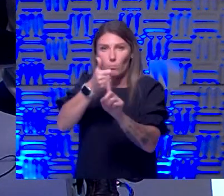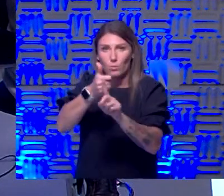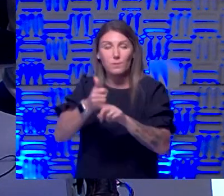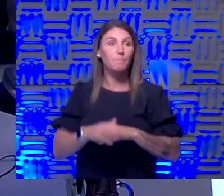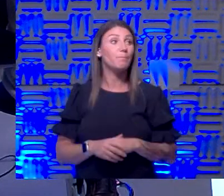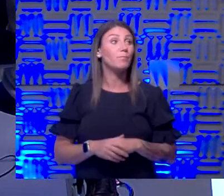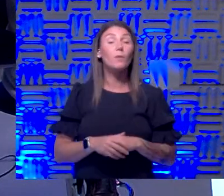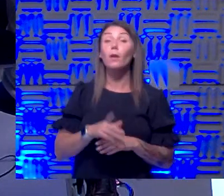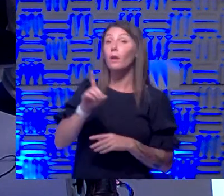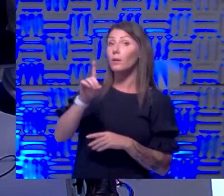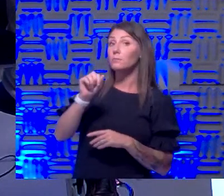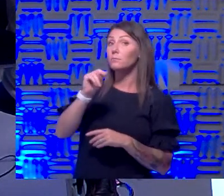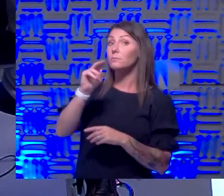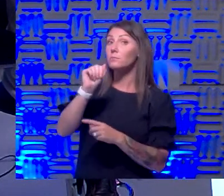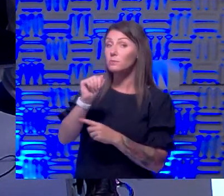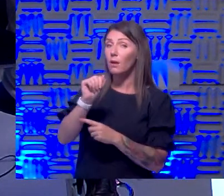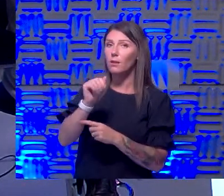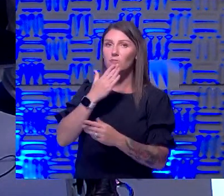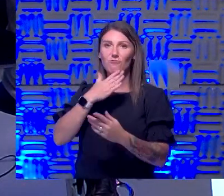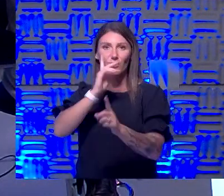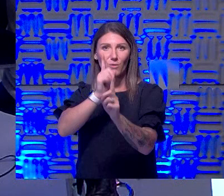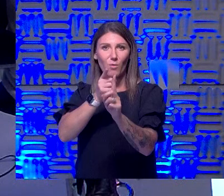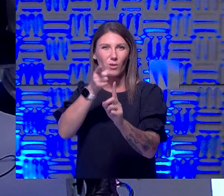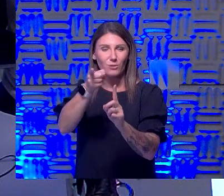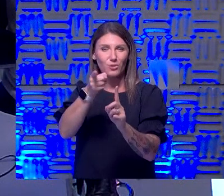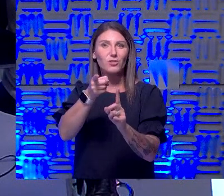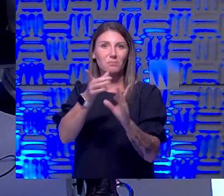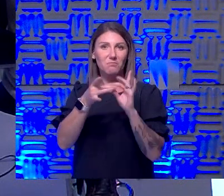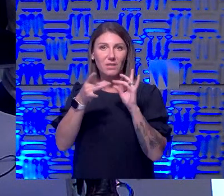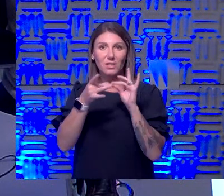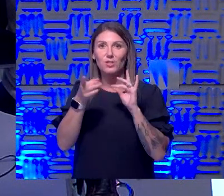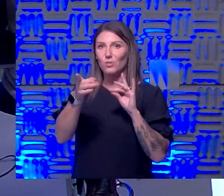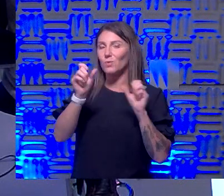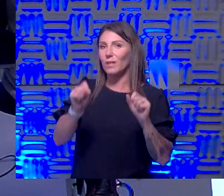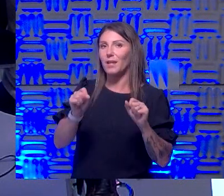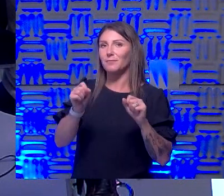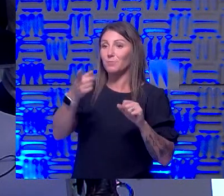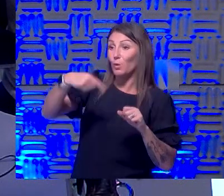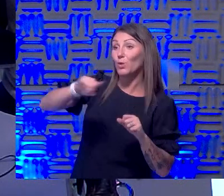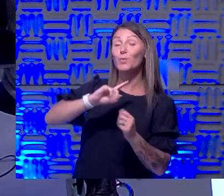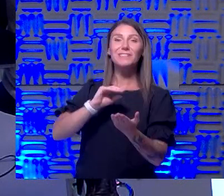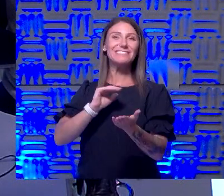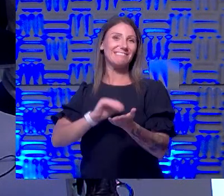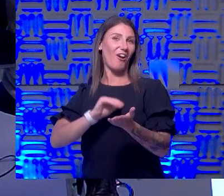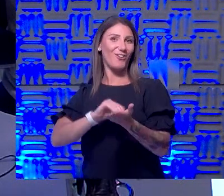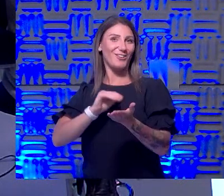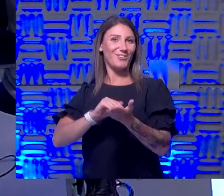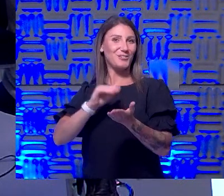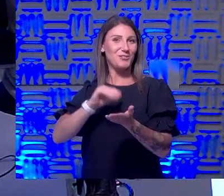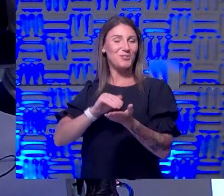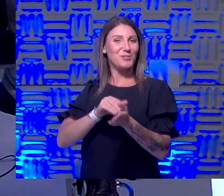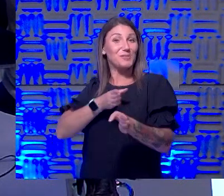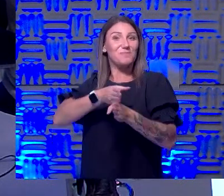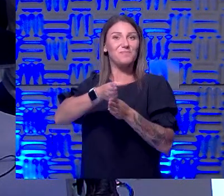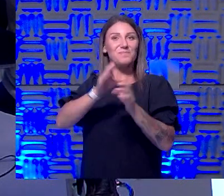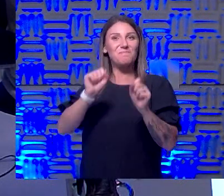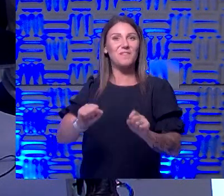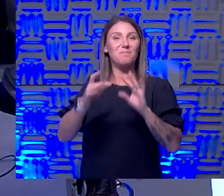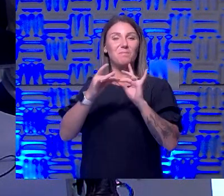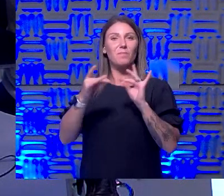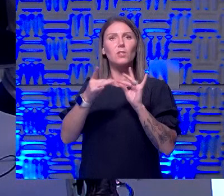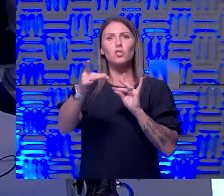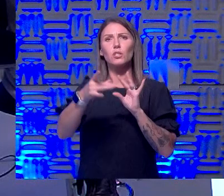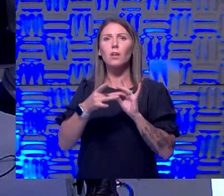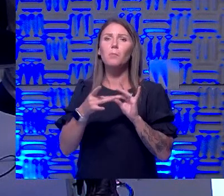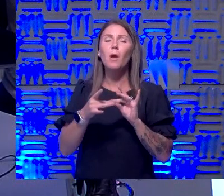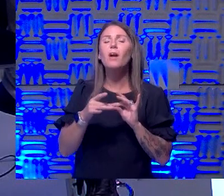yeah, Donna had a really good point I thought she made that you guys can speak to, you doctors can speak to. And she just commented